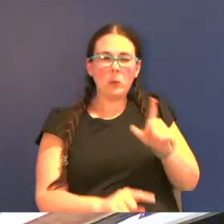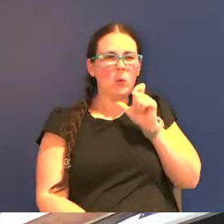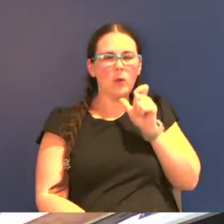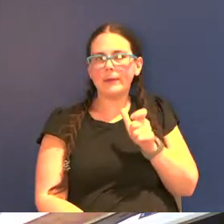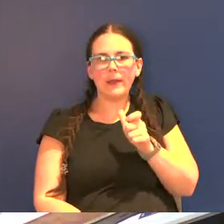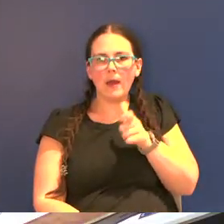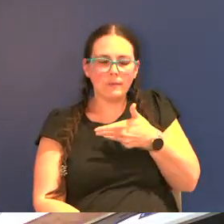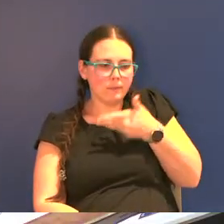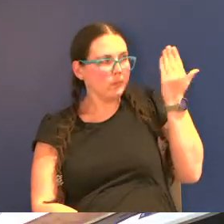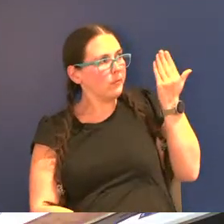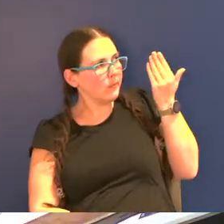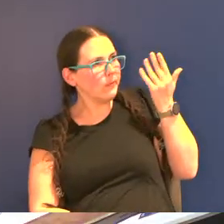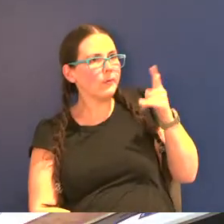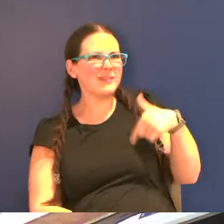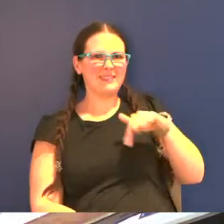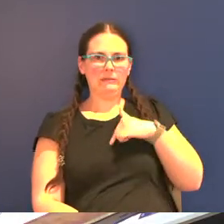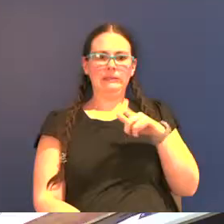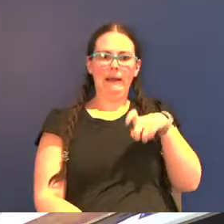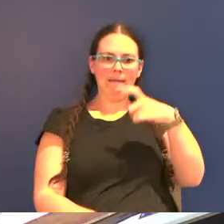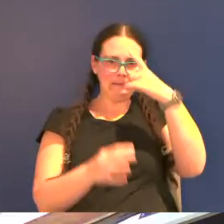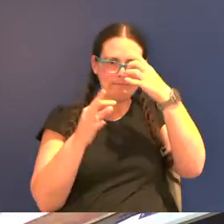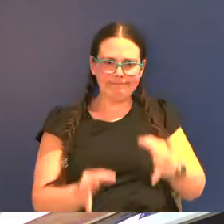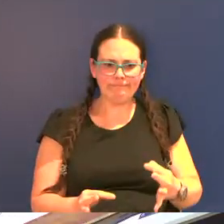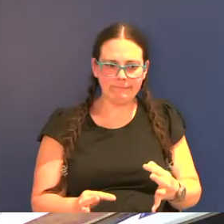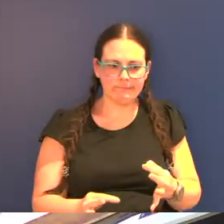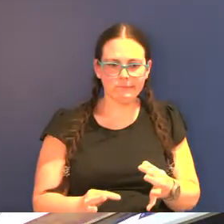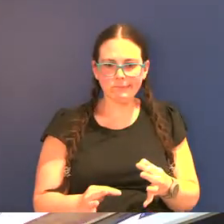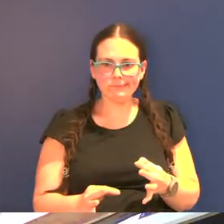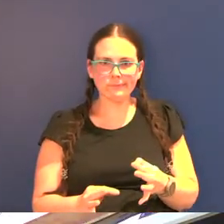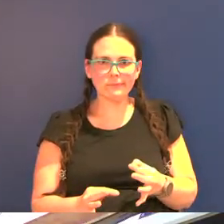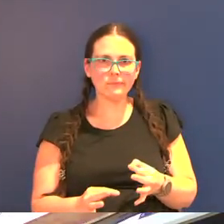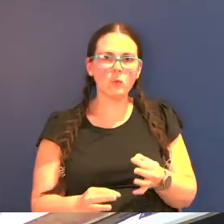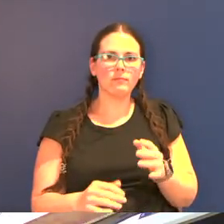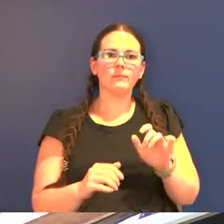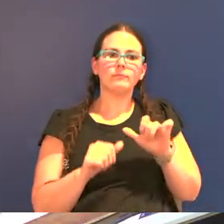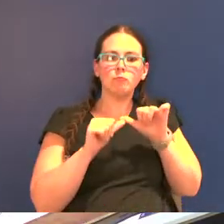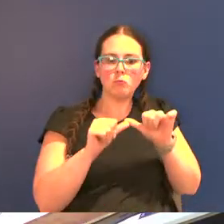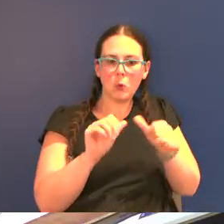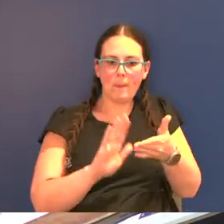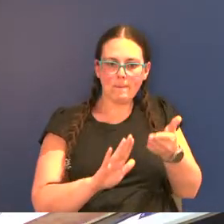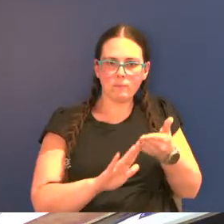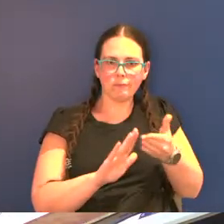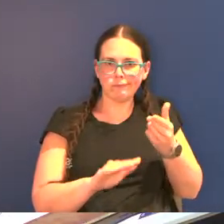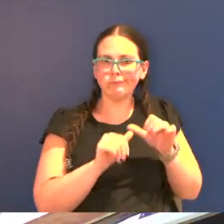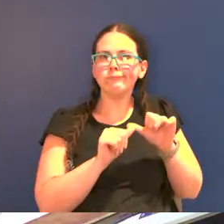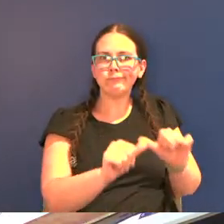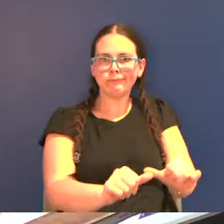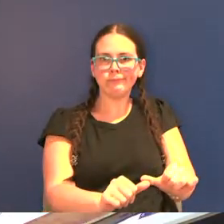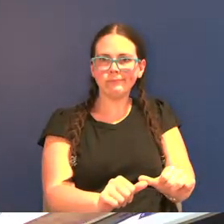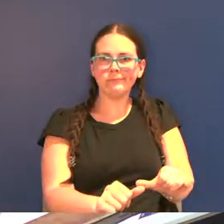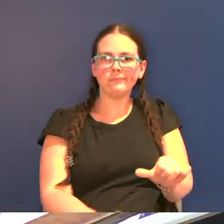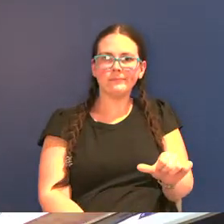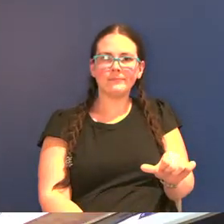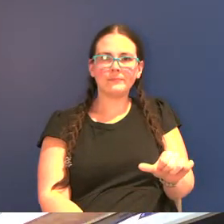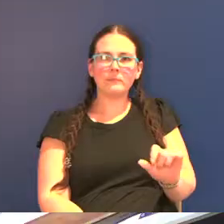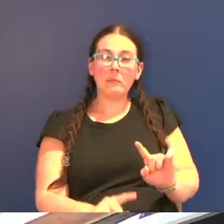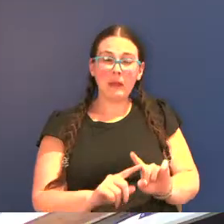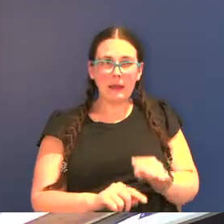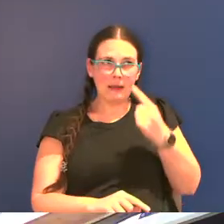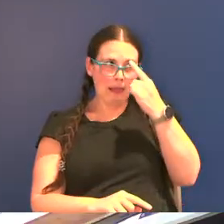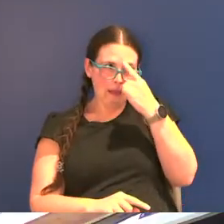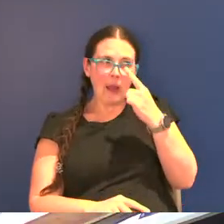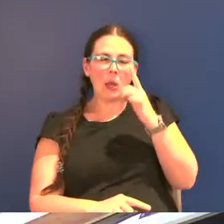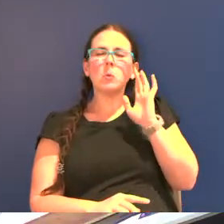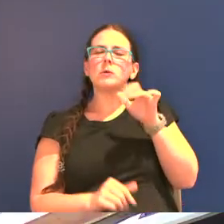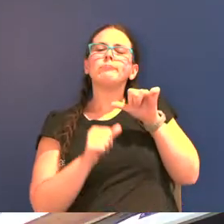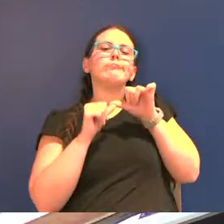oversight. It was really just us having to make some decisions to be able to keep operations the way they are. But I do think, in good faith, we're going to